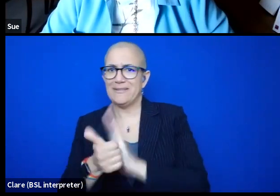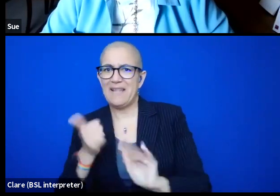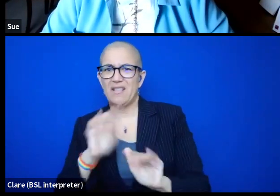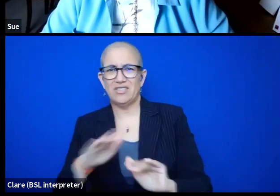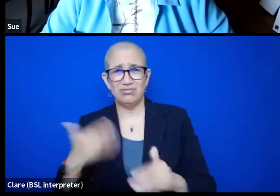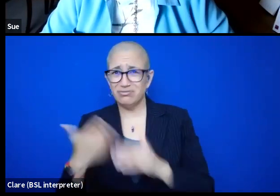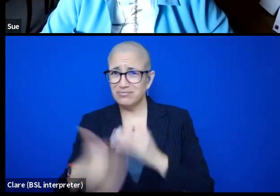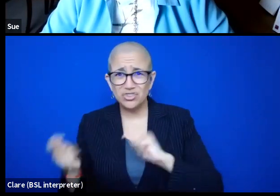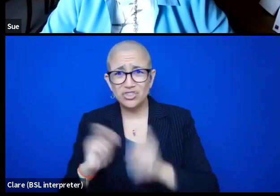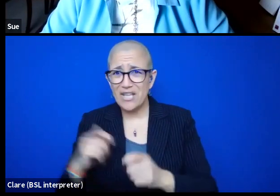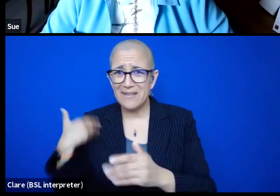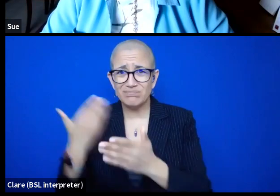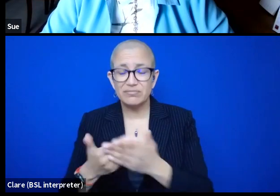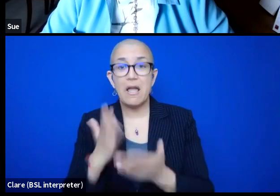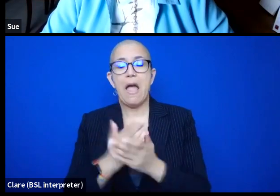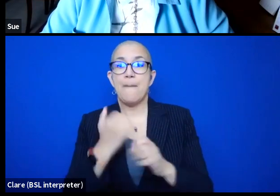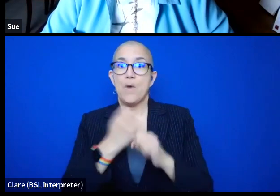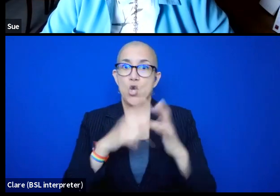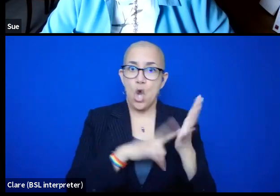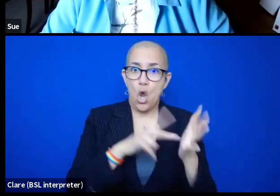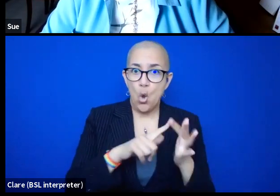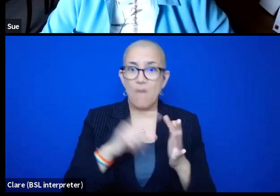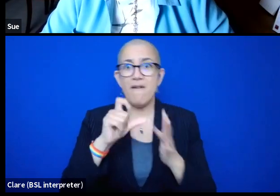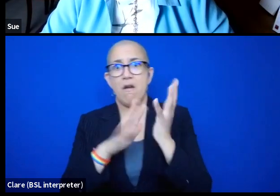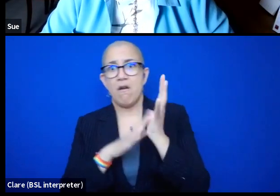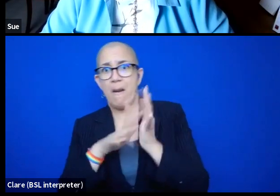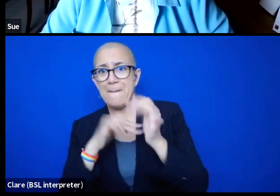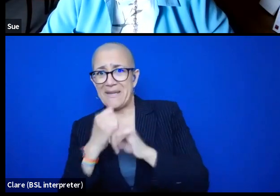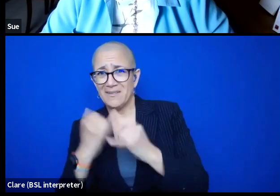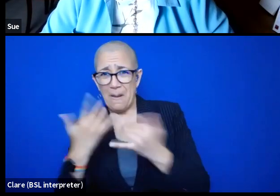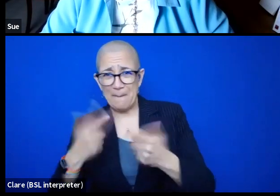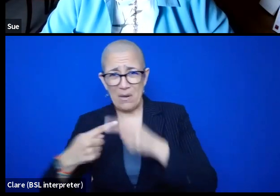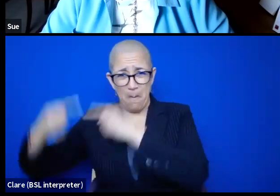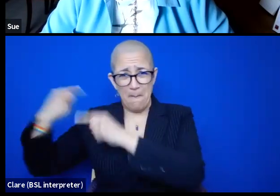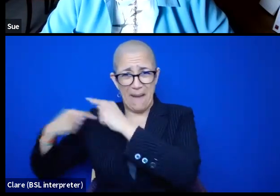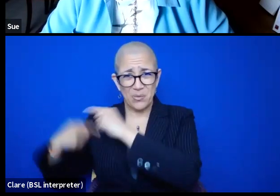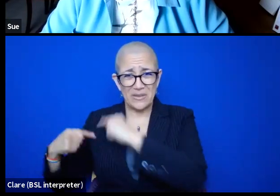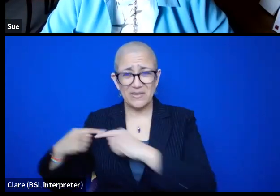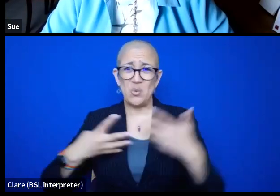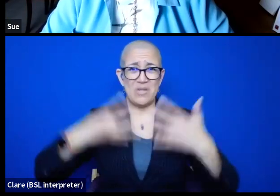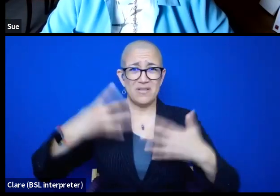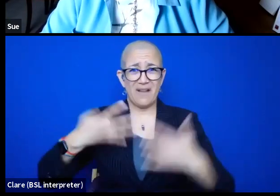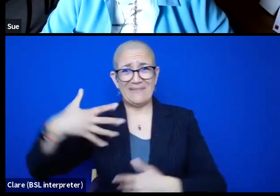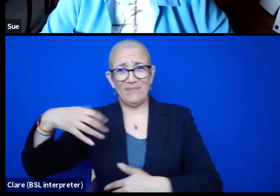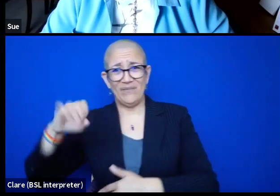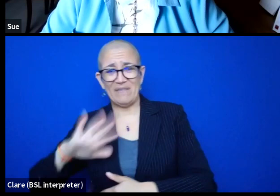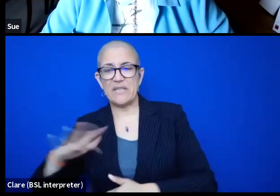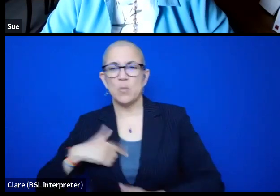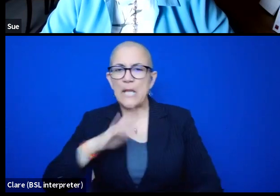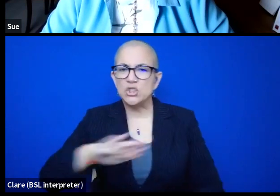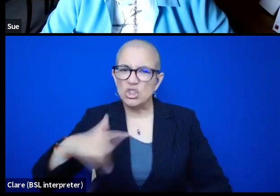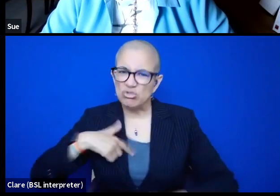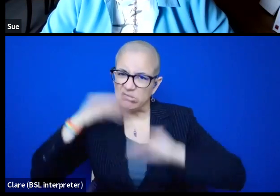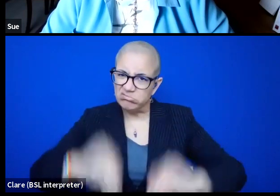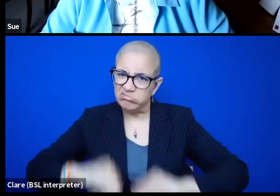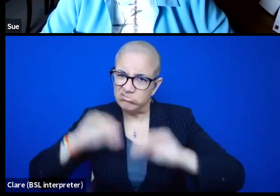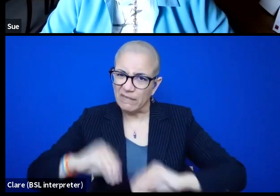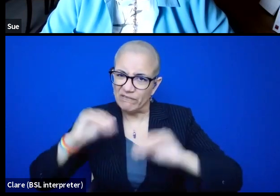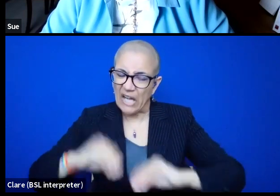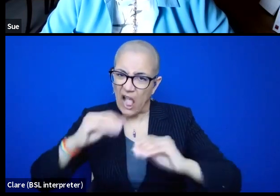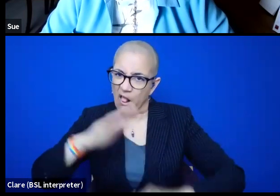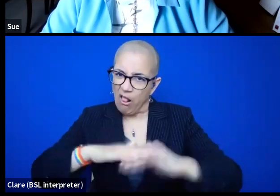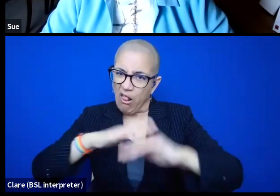under Gove and Cummings in particular, we went backwards to the 1950s, where children's heads were vessels to be filled, not curious minds